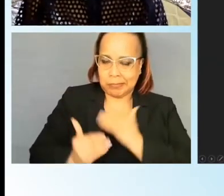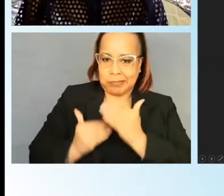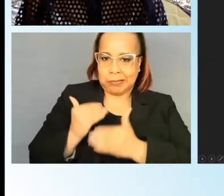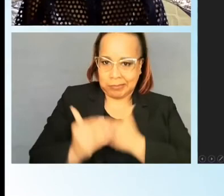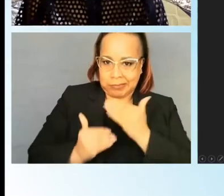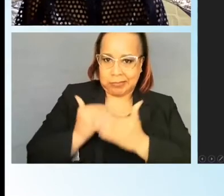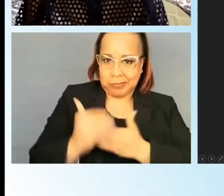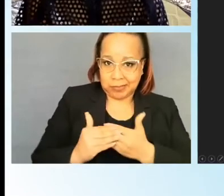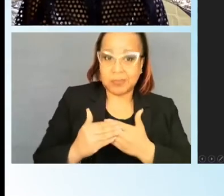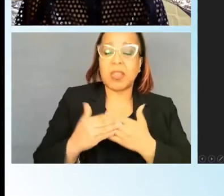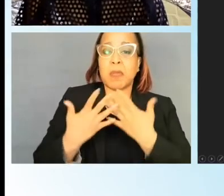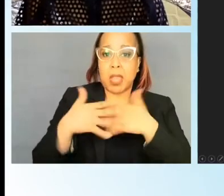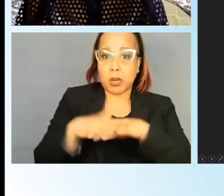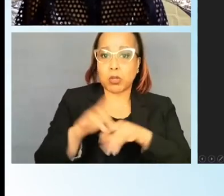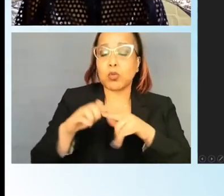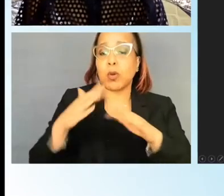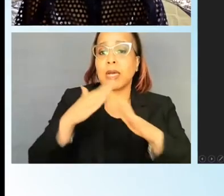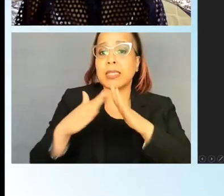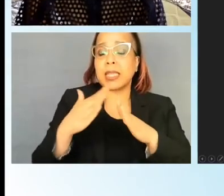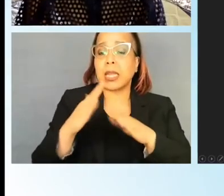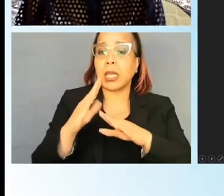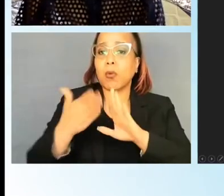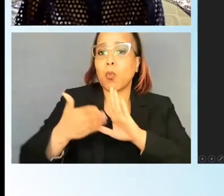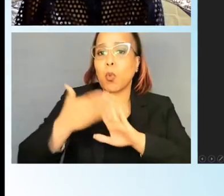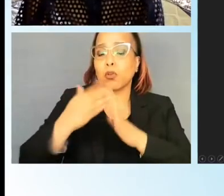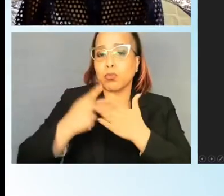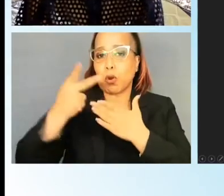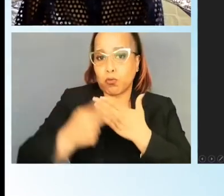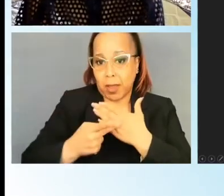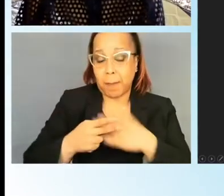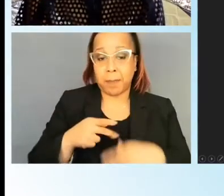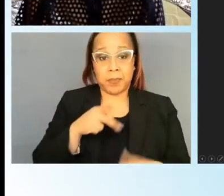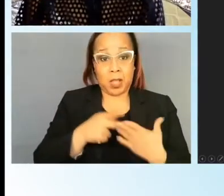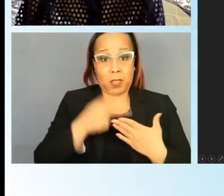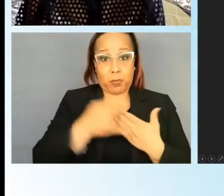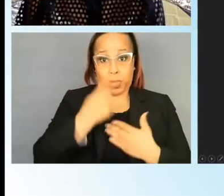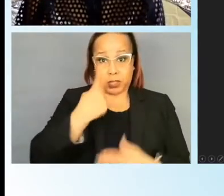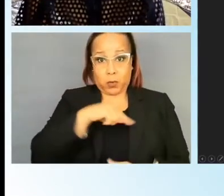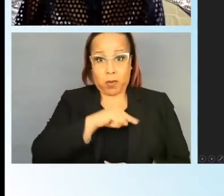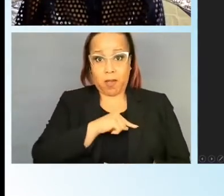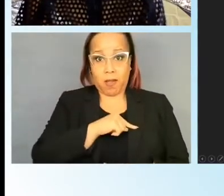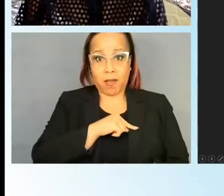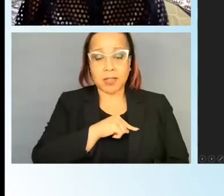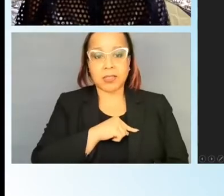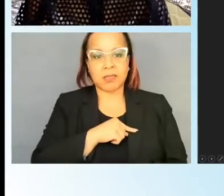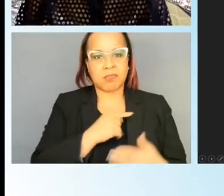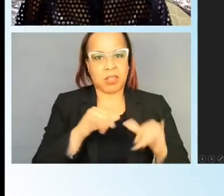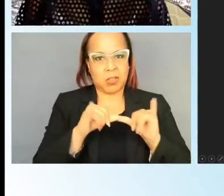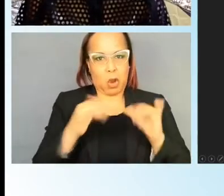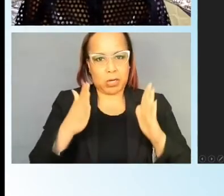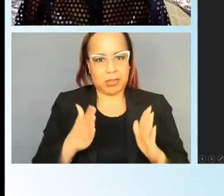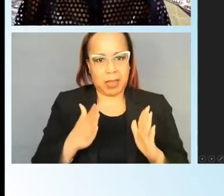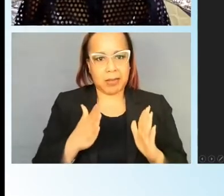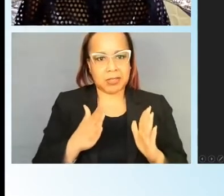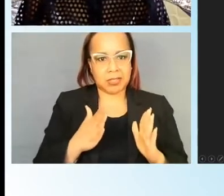Works program, and that the project for us as architects, as